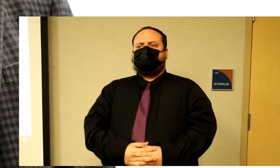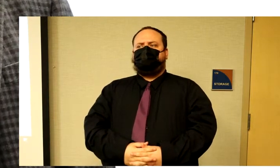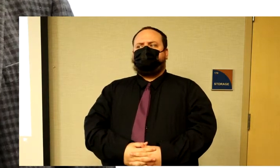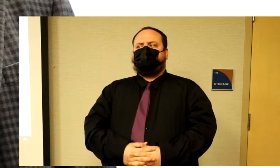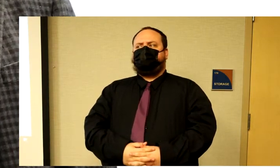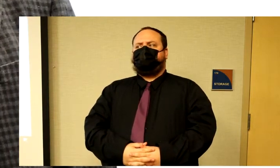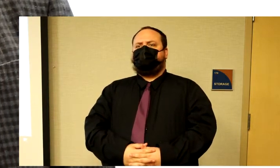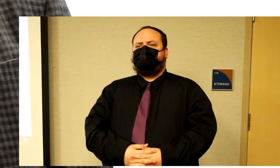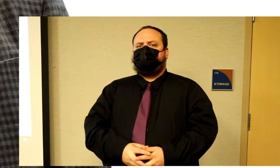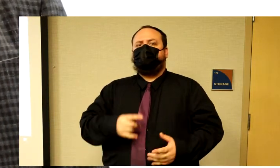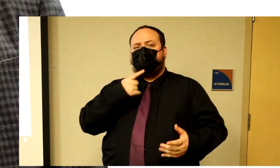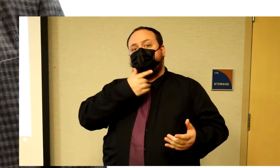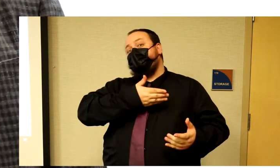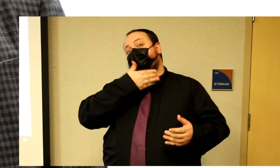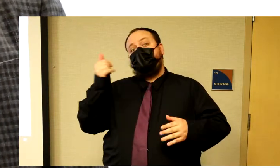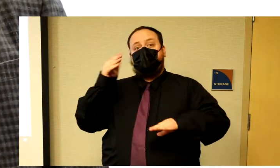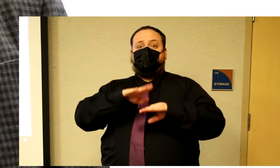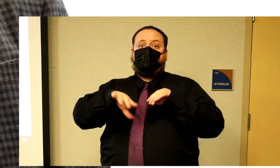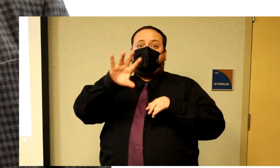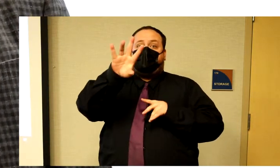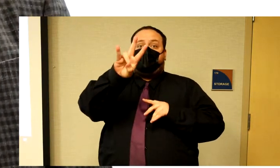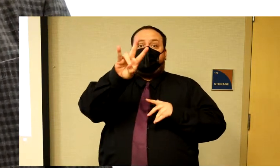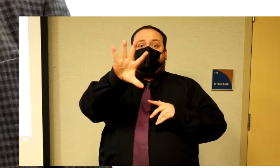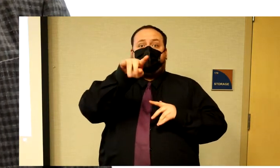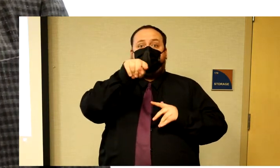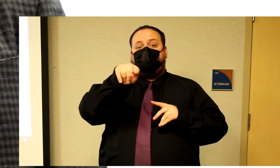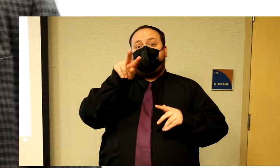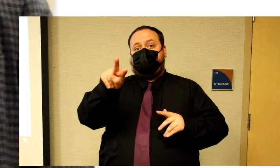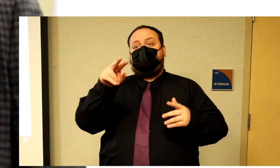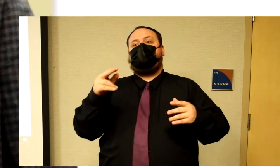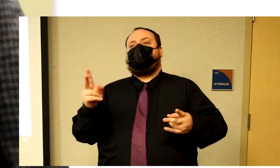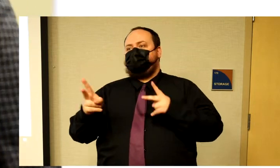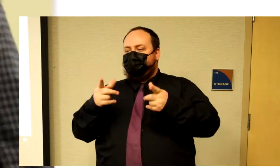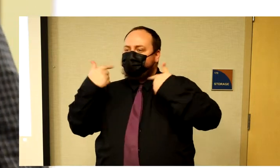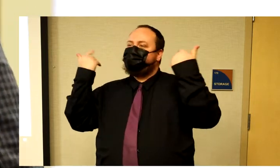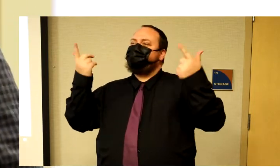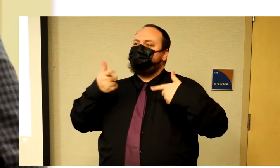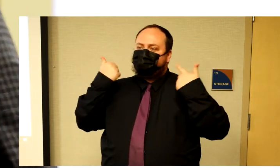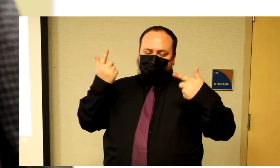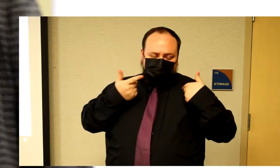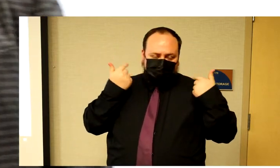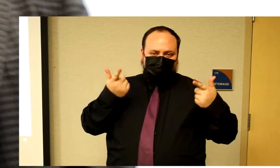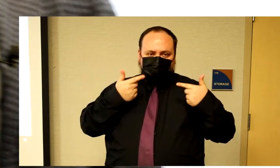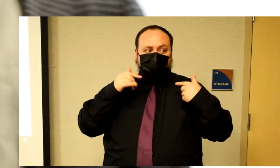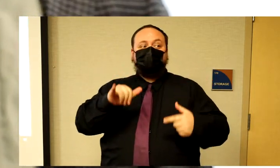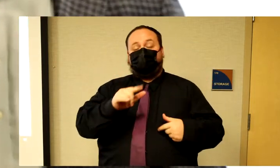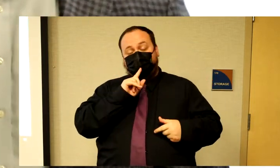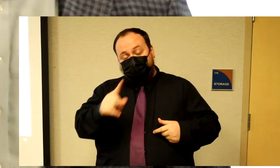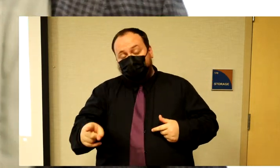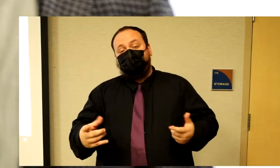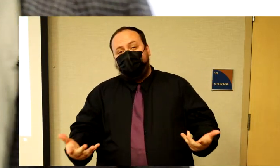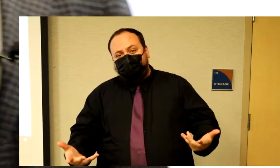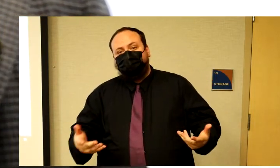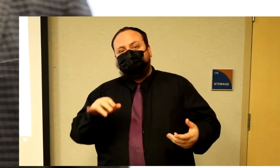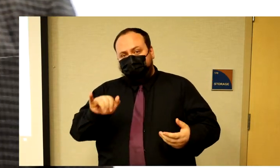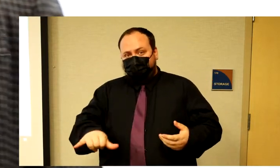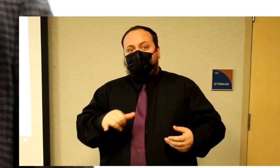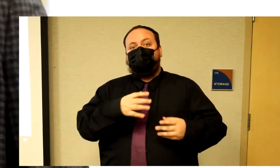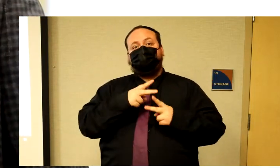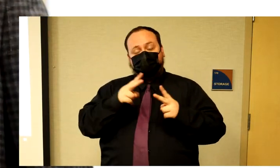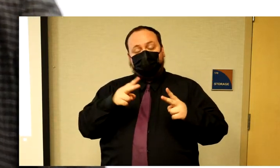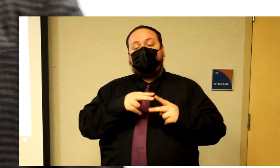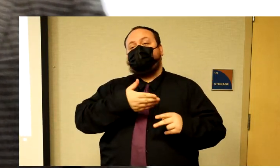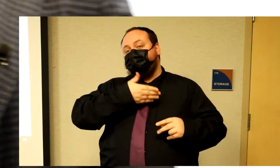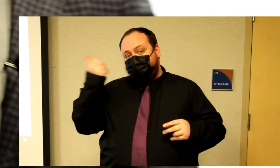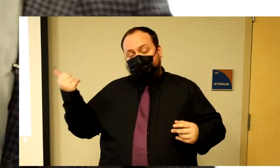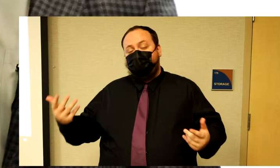It's better than 75.2. It is better than 75.2. Yep, that's definitely true. That's the